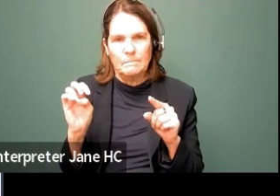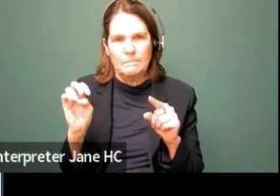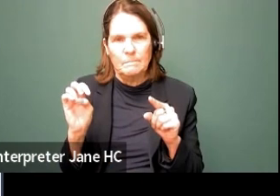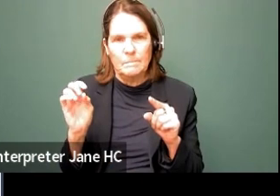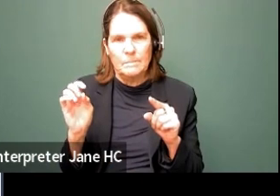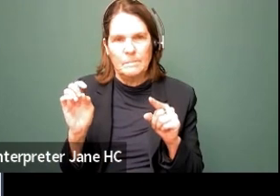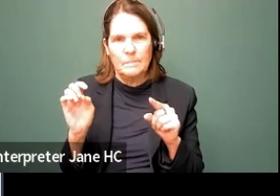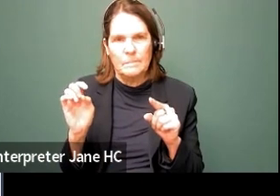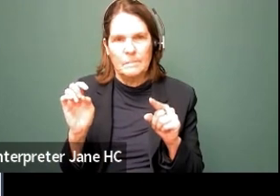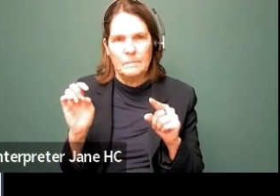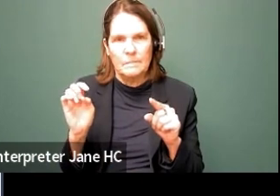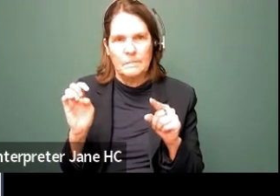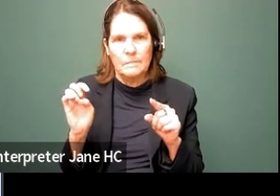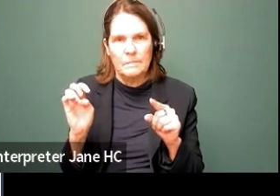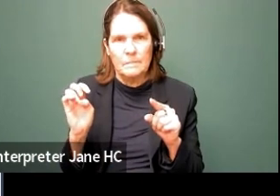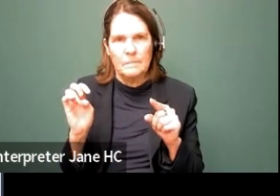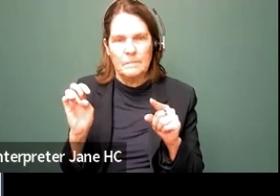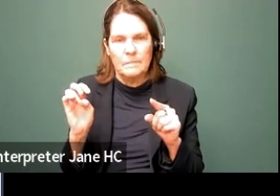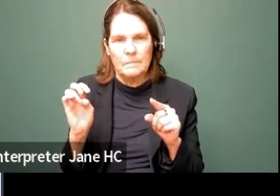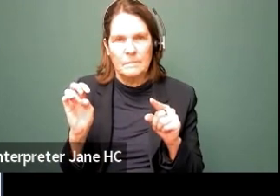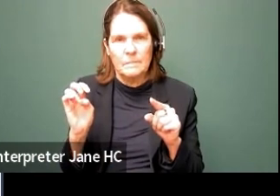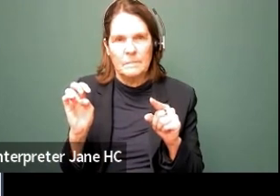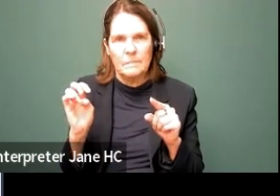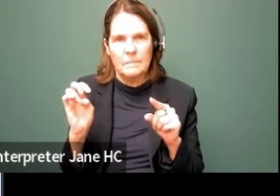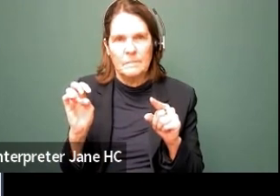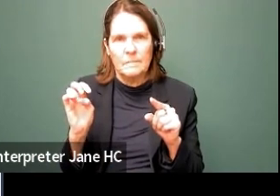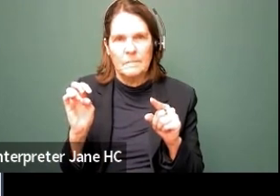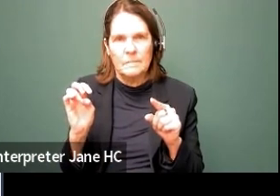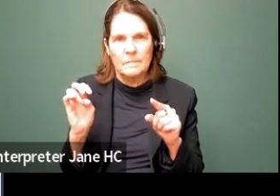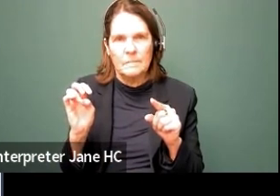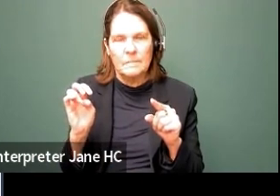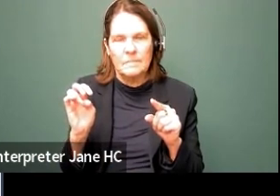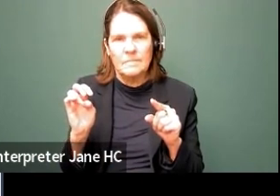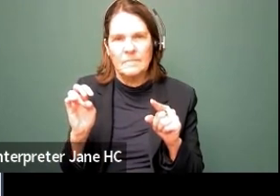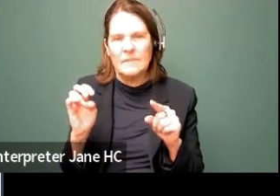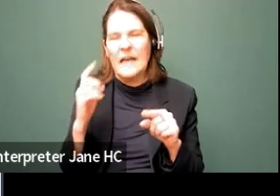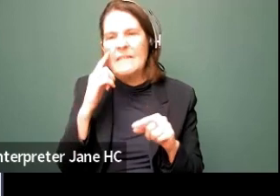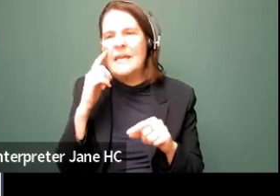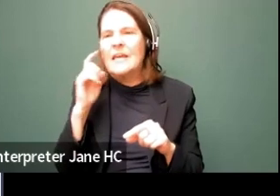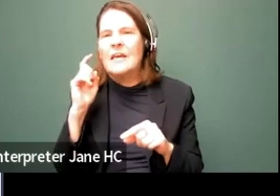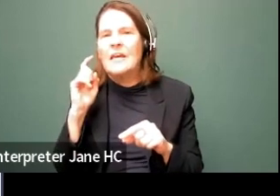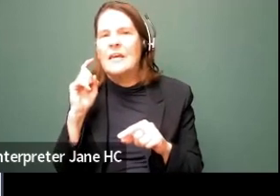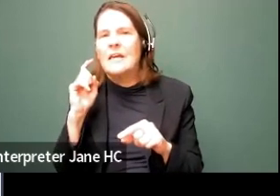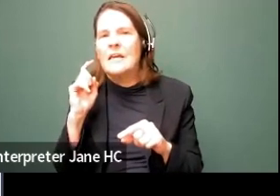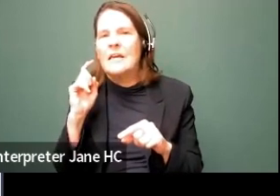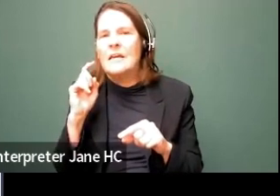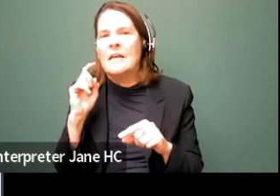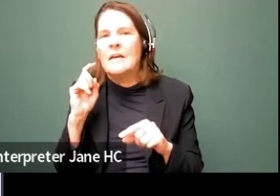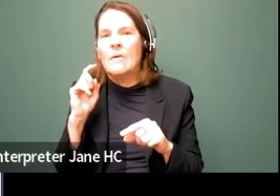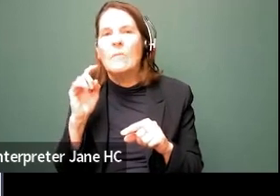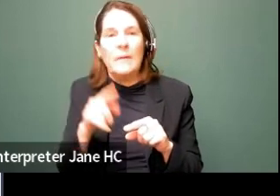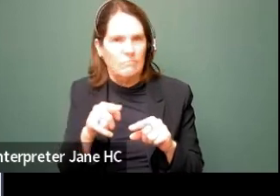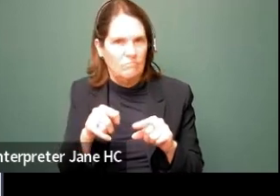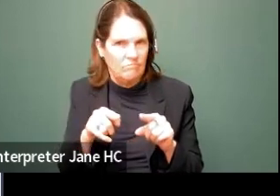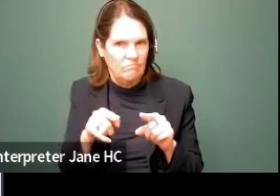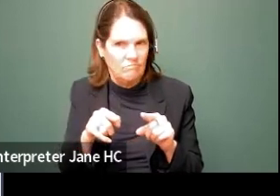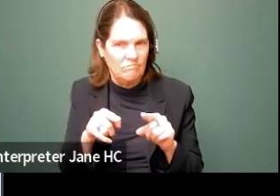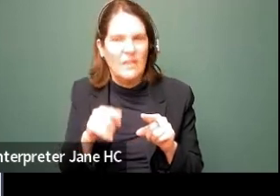So if we were to, oh, I think I have to actually fill this out. Oh, here we go.